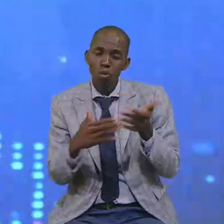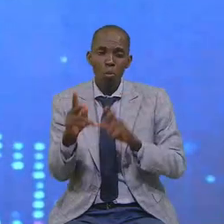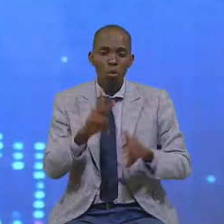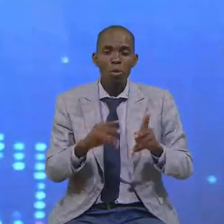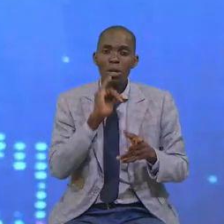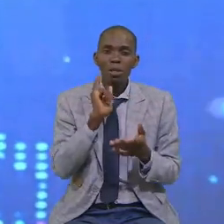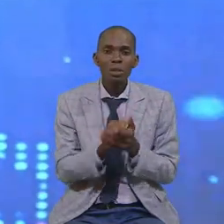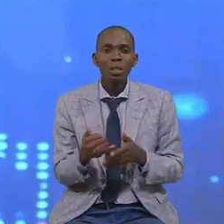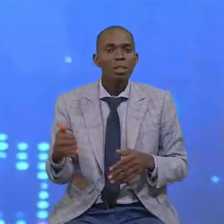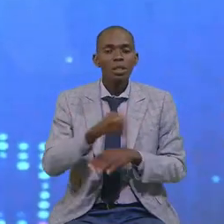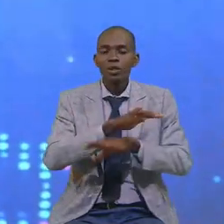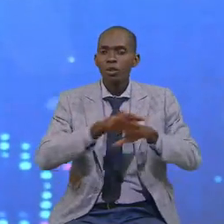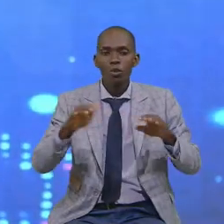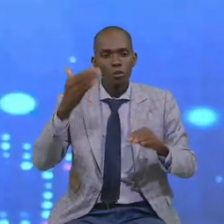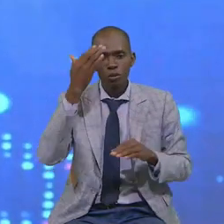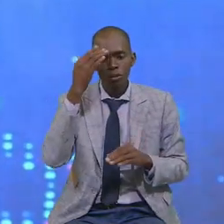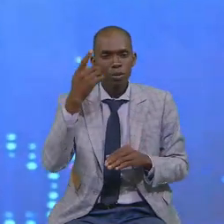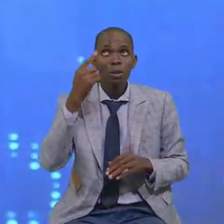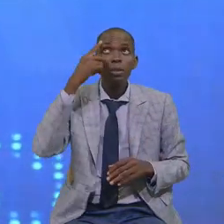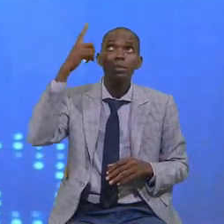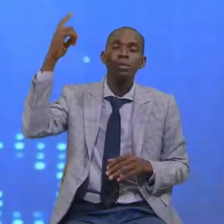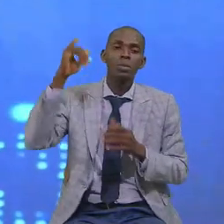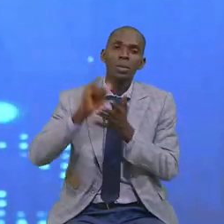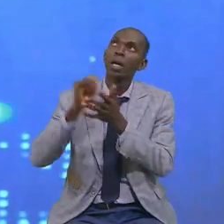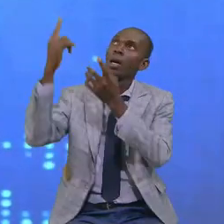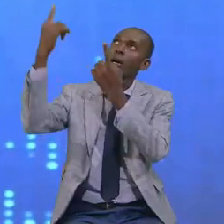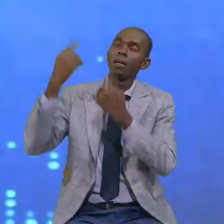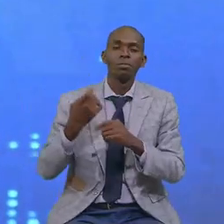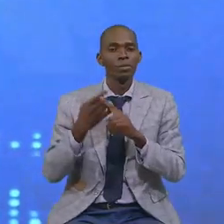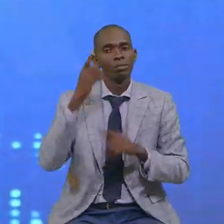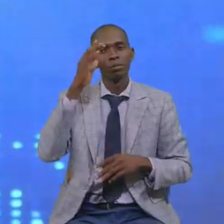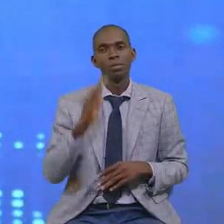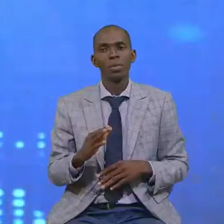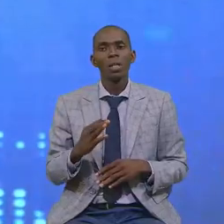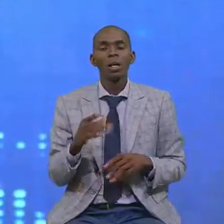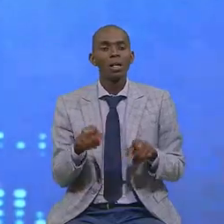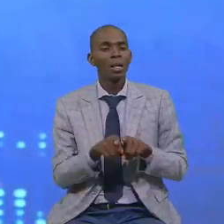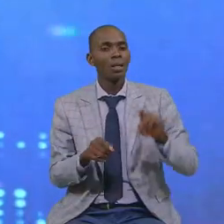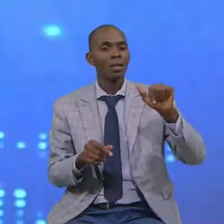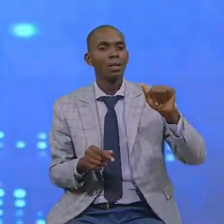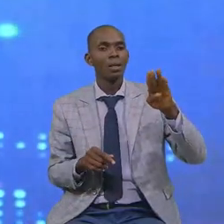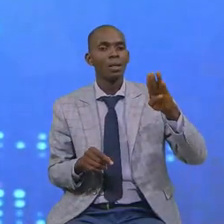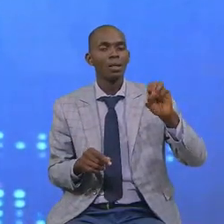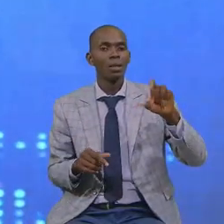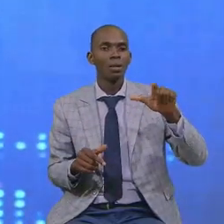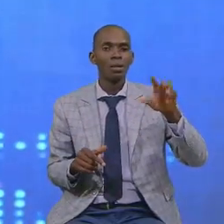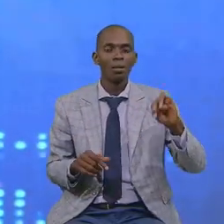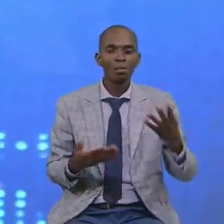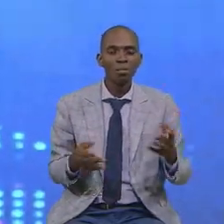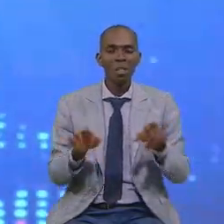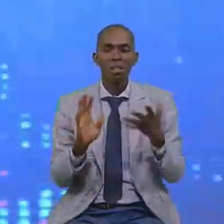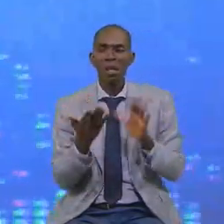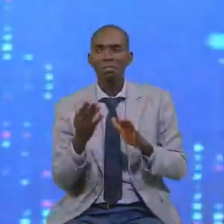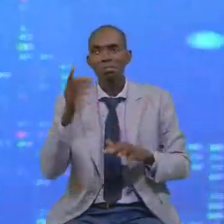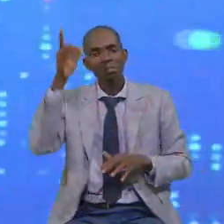the dream that comes from God. And like Absalom, like Lucifer, they